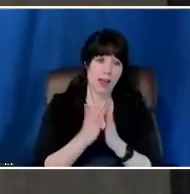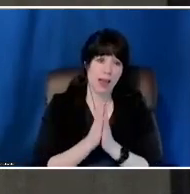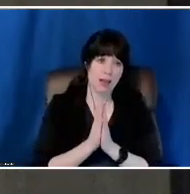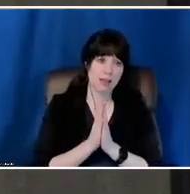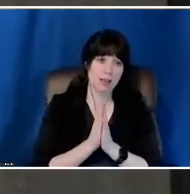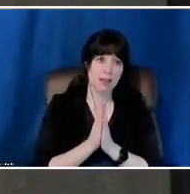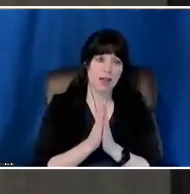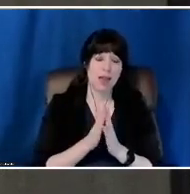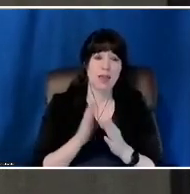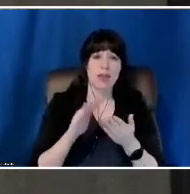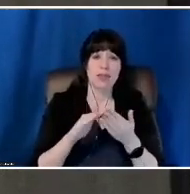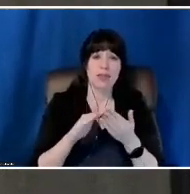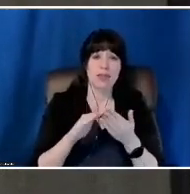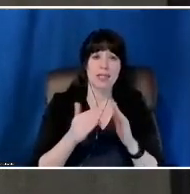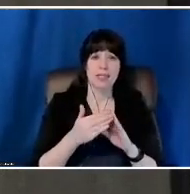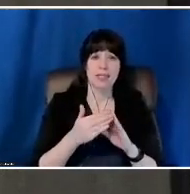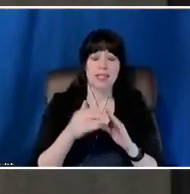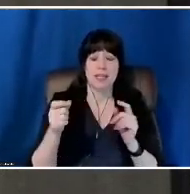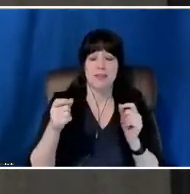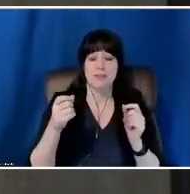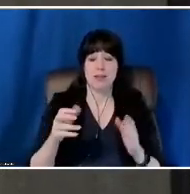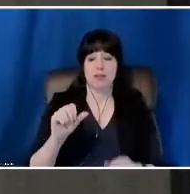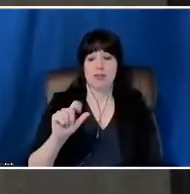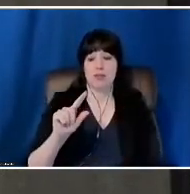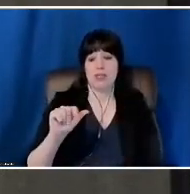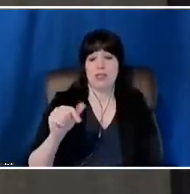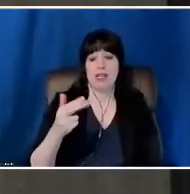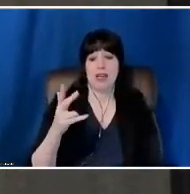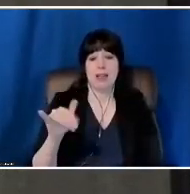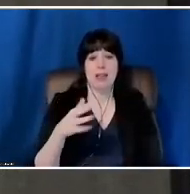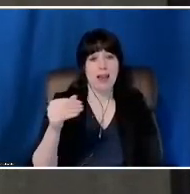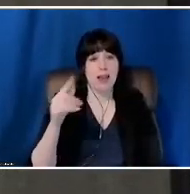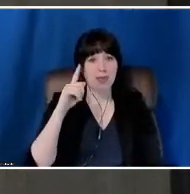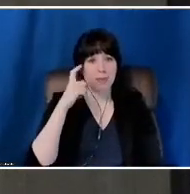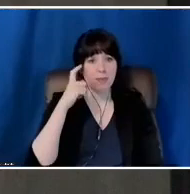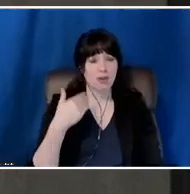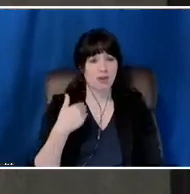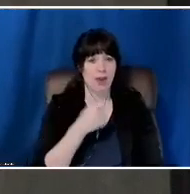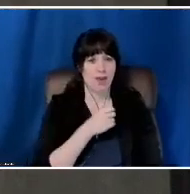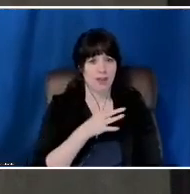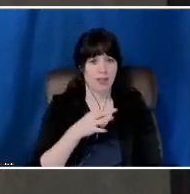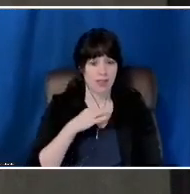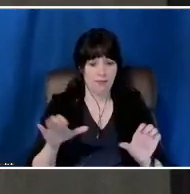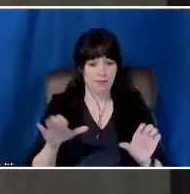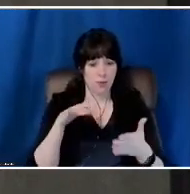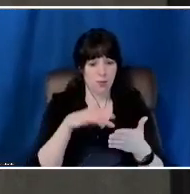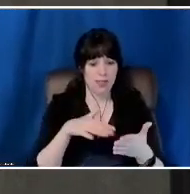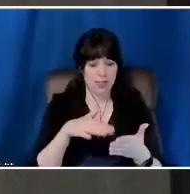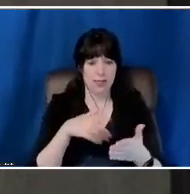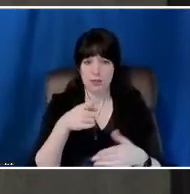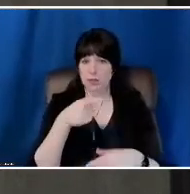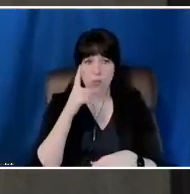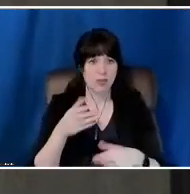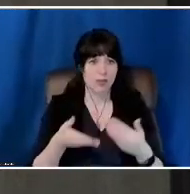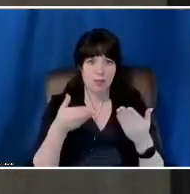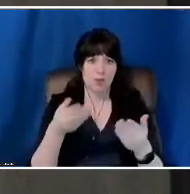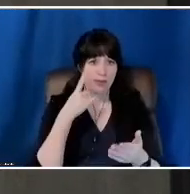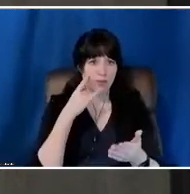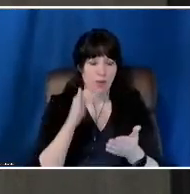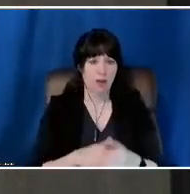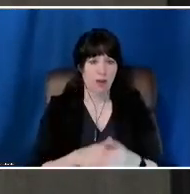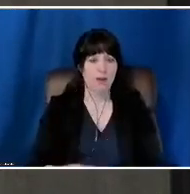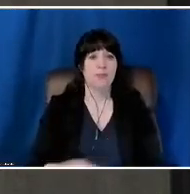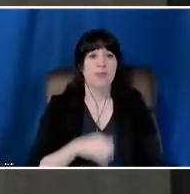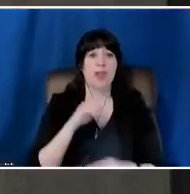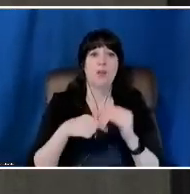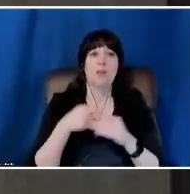Manager Staley and the mayor to have the staff do a study, you don't need a motion for that, about what to do